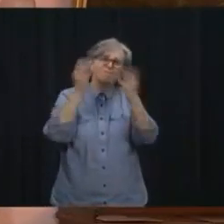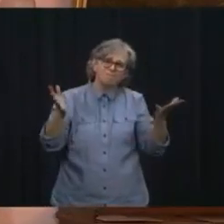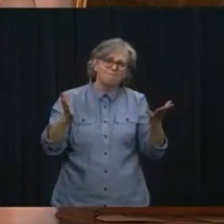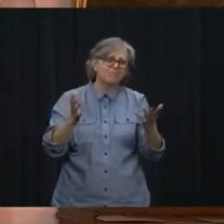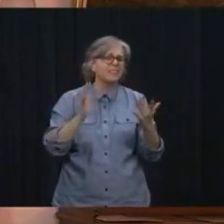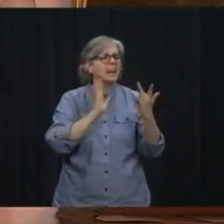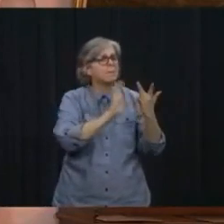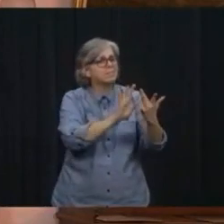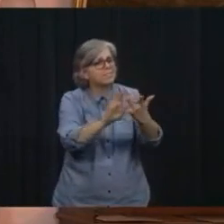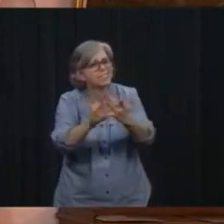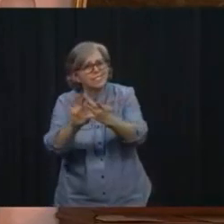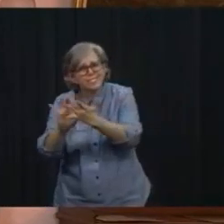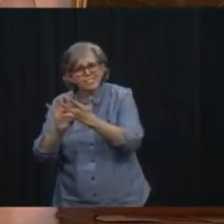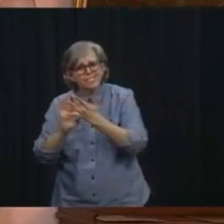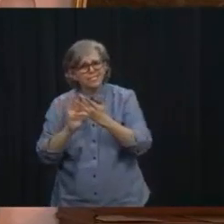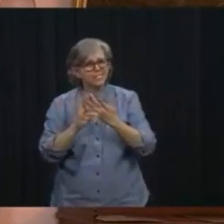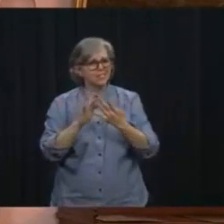to do that.